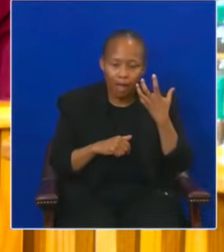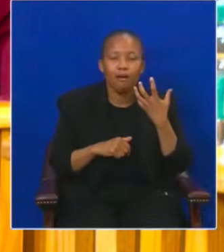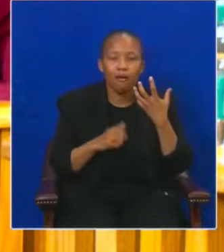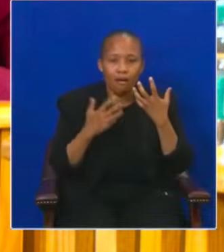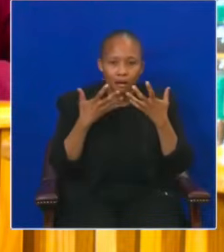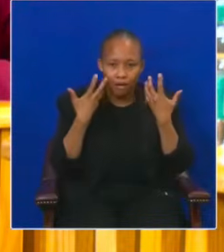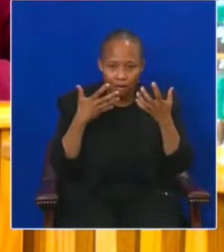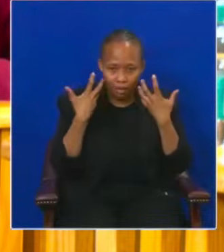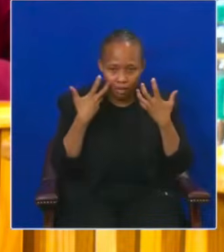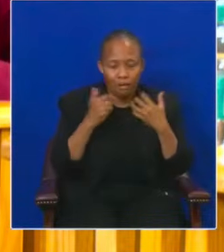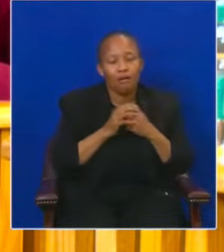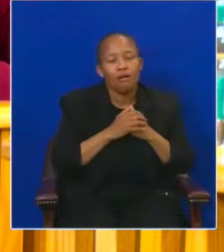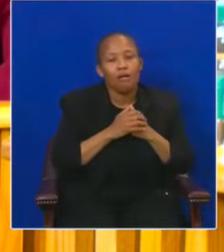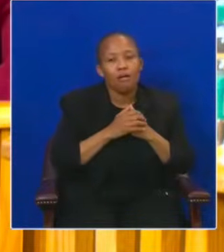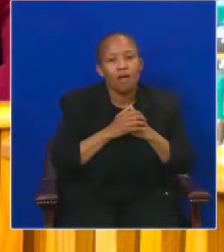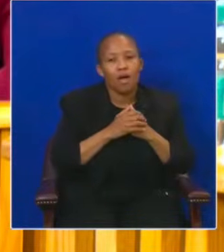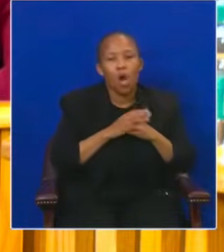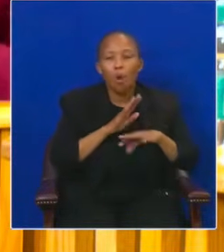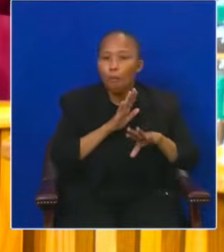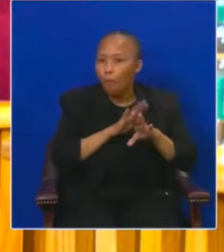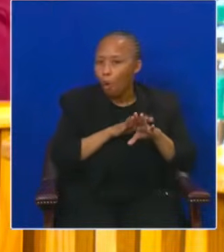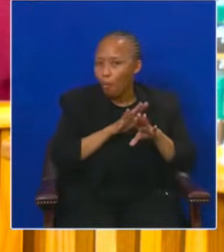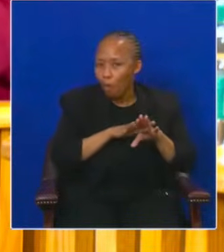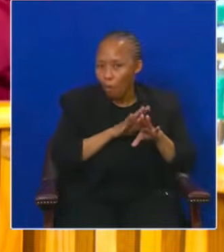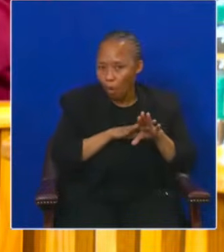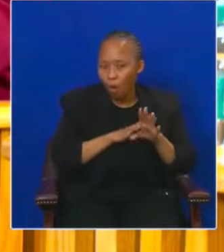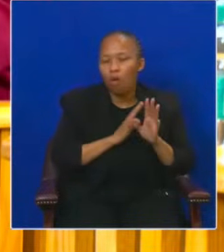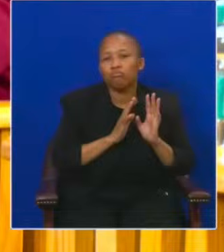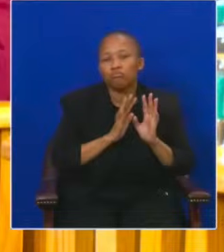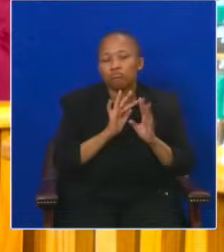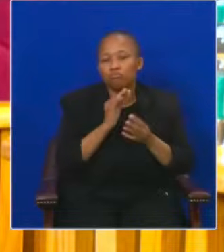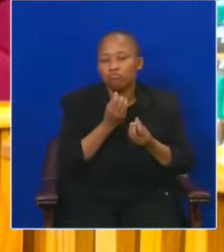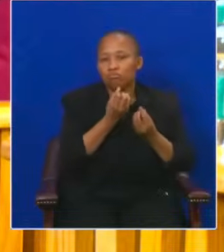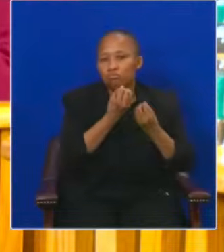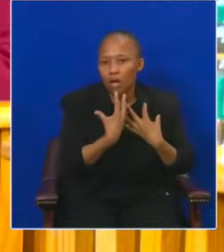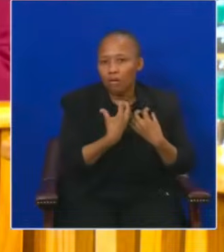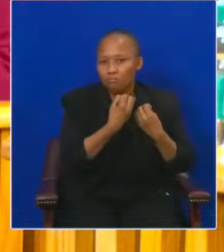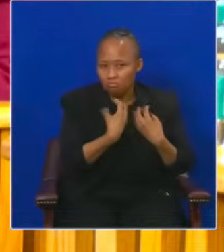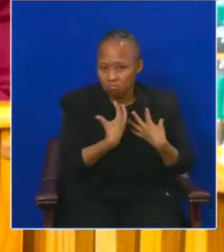Mr. Madlanga, Mr. Nkosi,